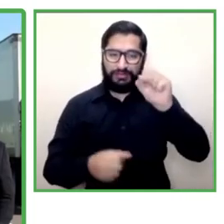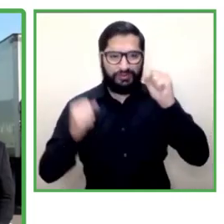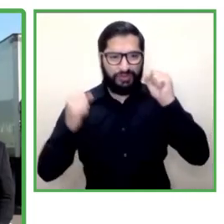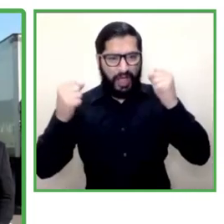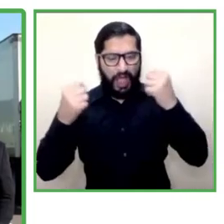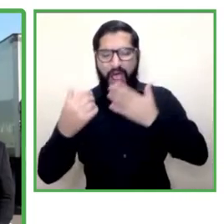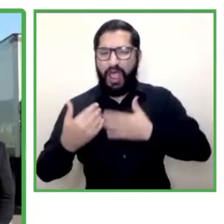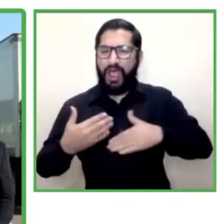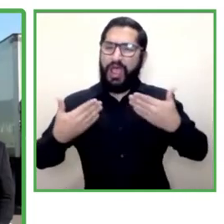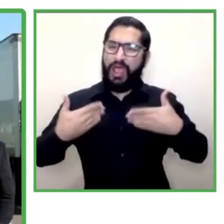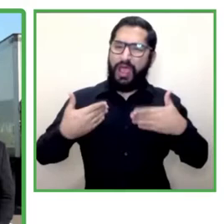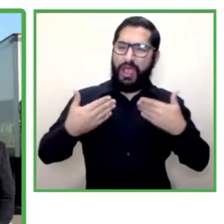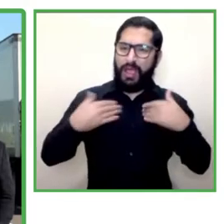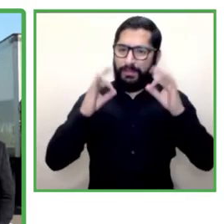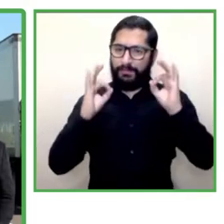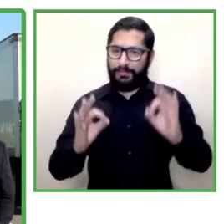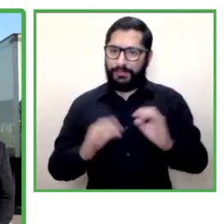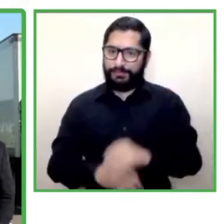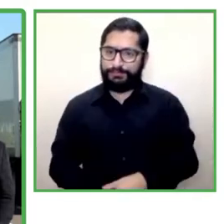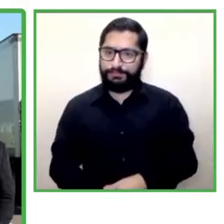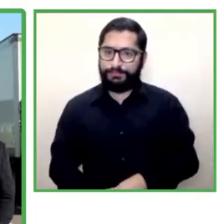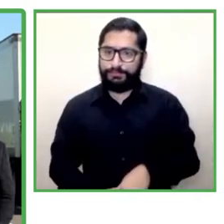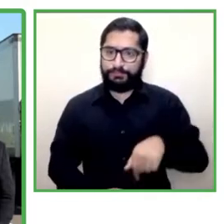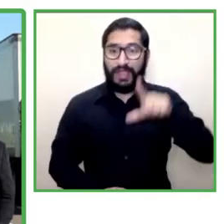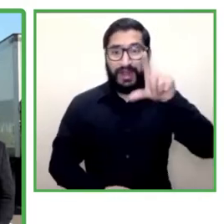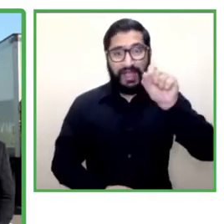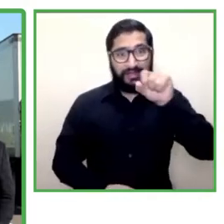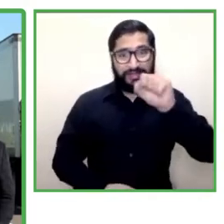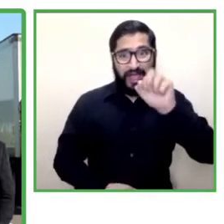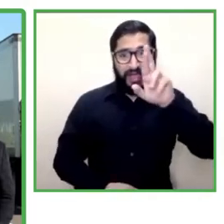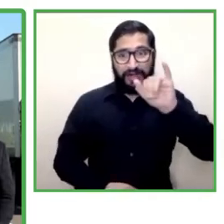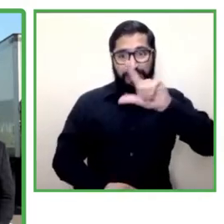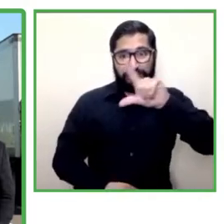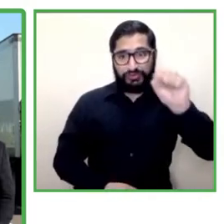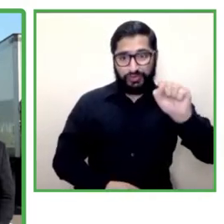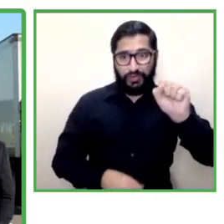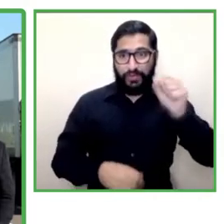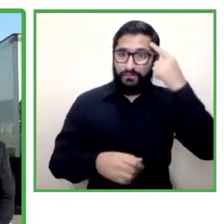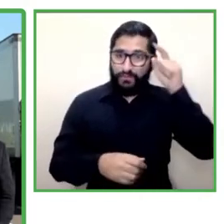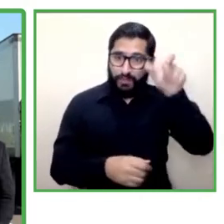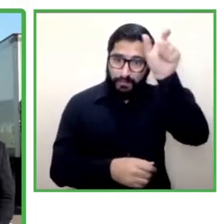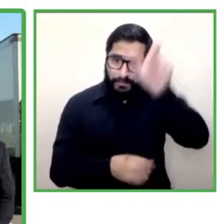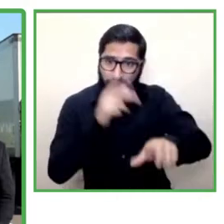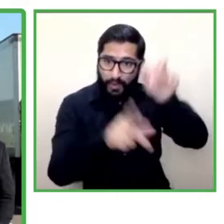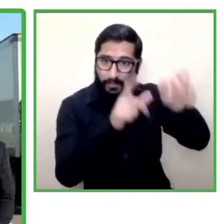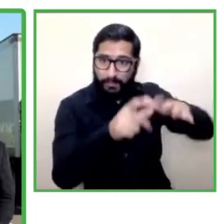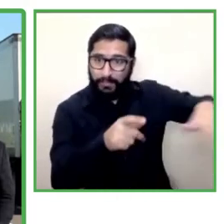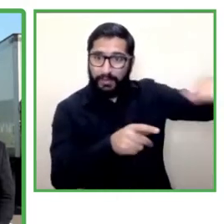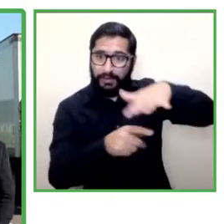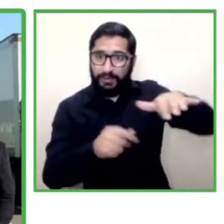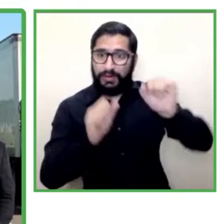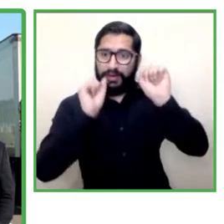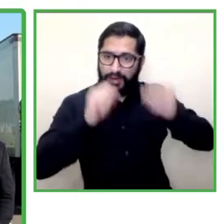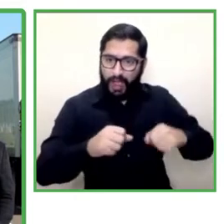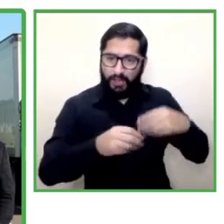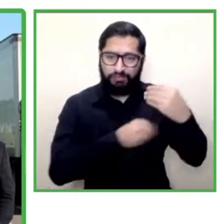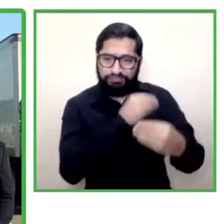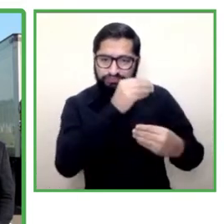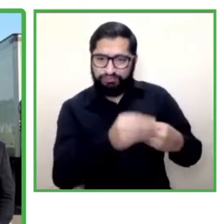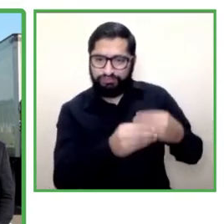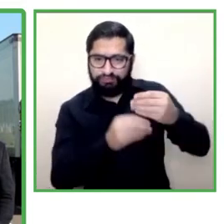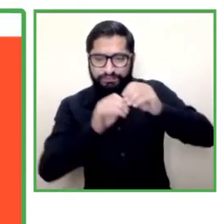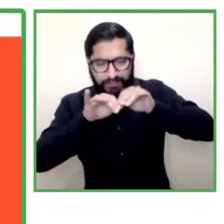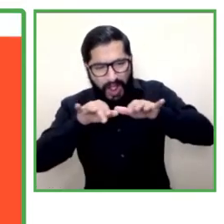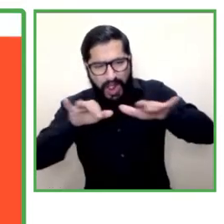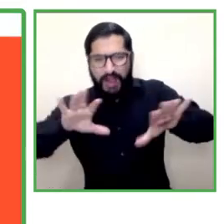who needs it. Lazarillo is a free app for the users. It has been working in multiple